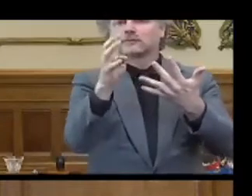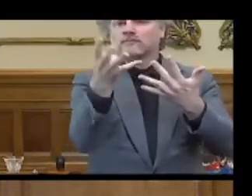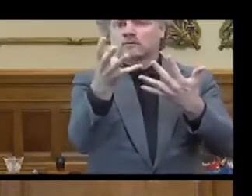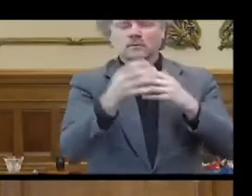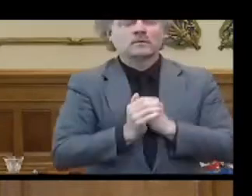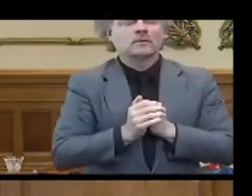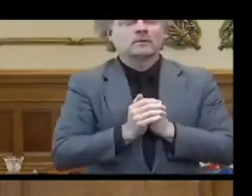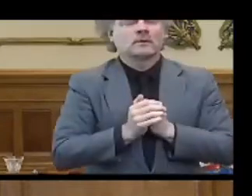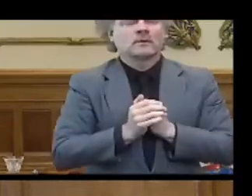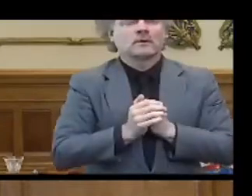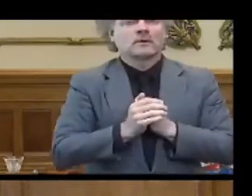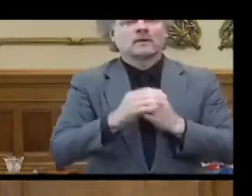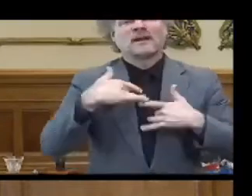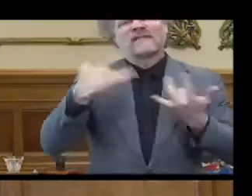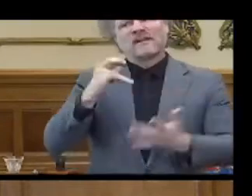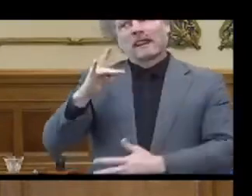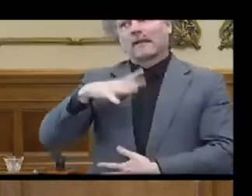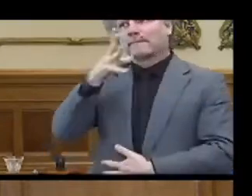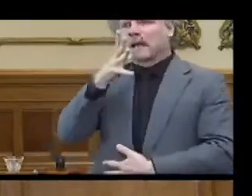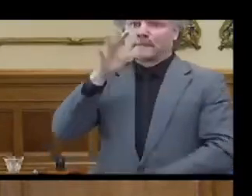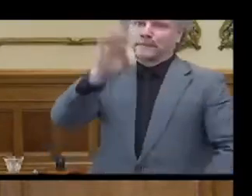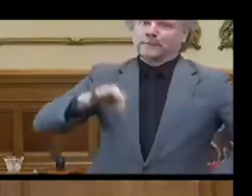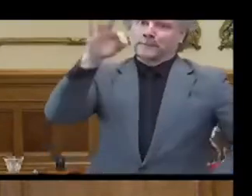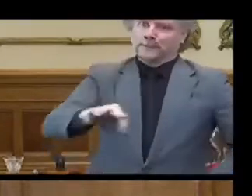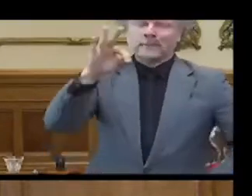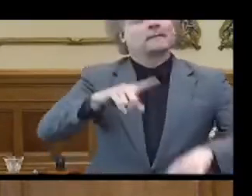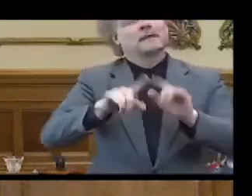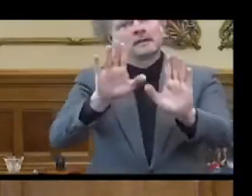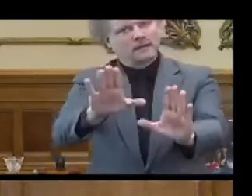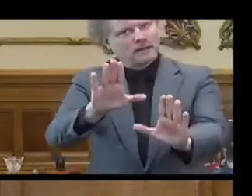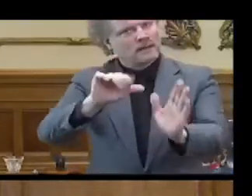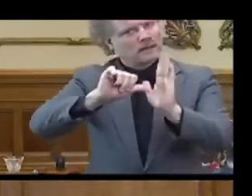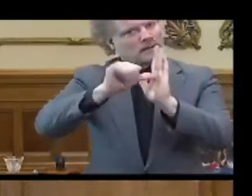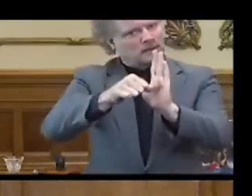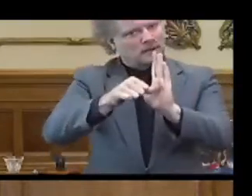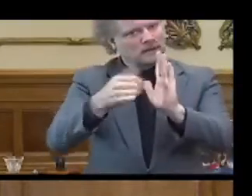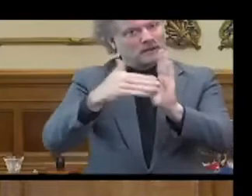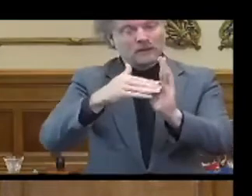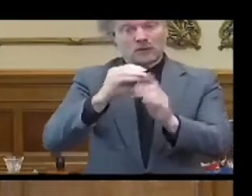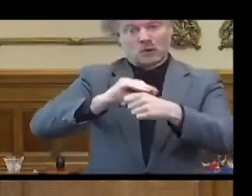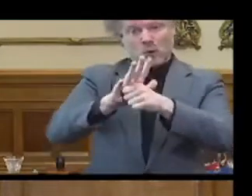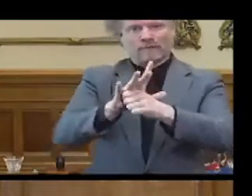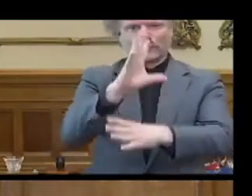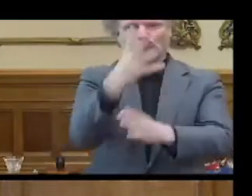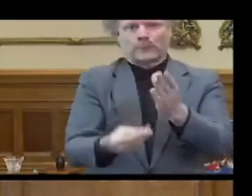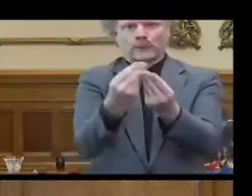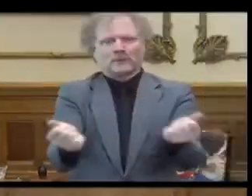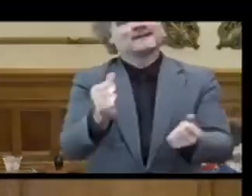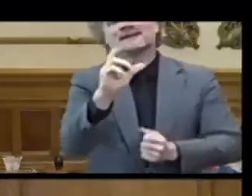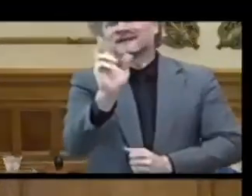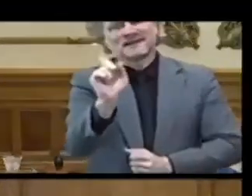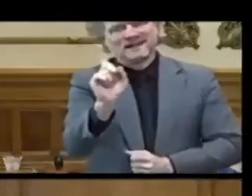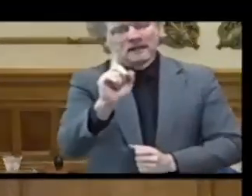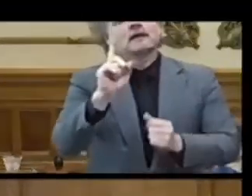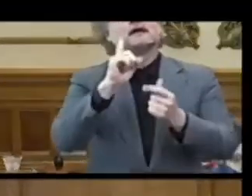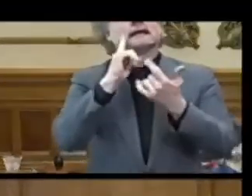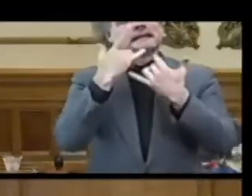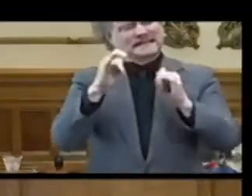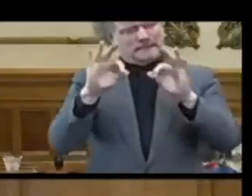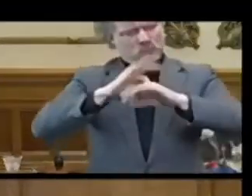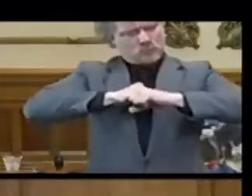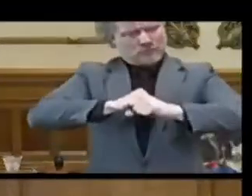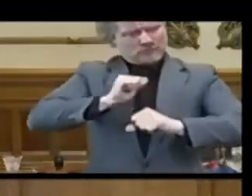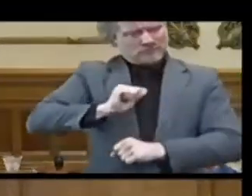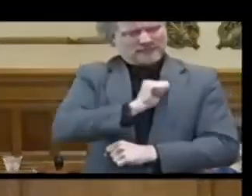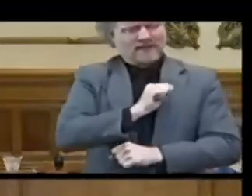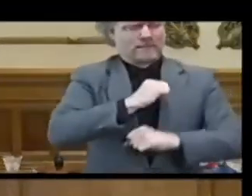bit like a nagging mom, but I'm going to remind you that COVID has not disappeared, and we need to continue to protect ourselves and